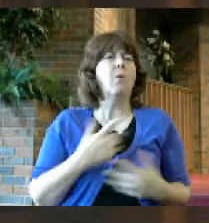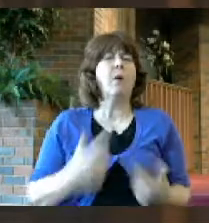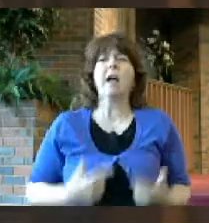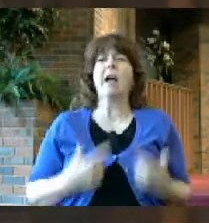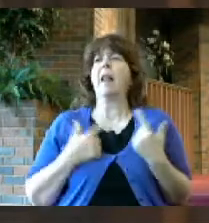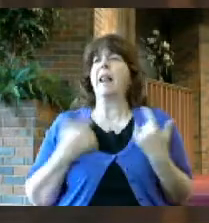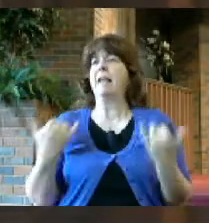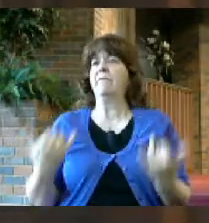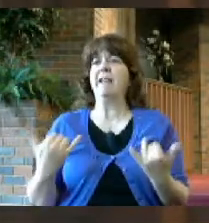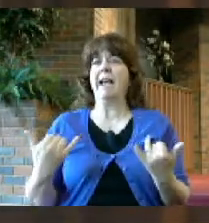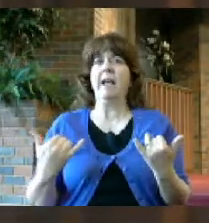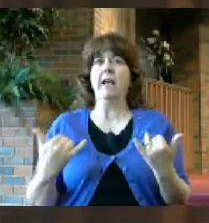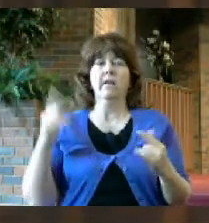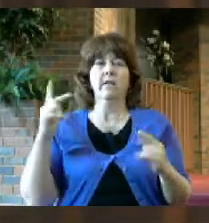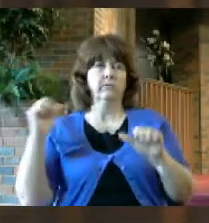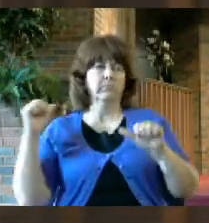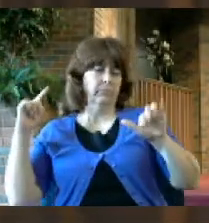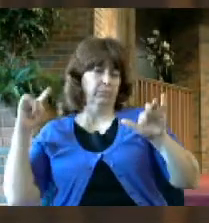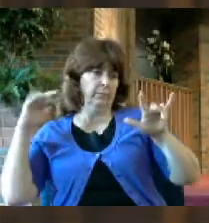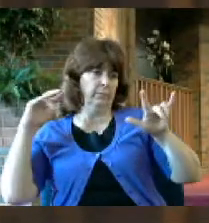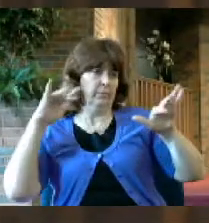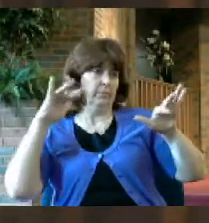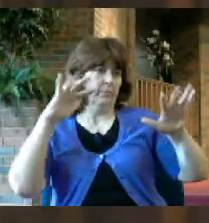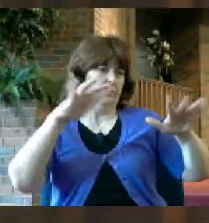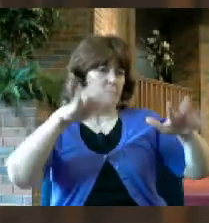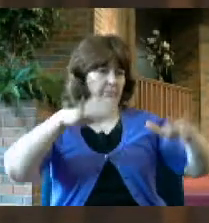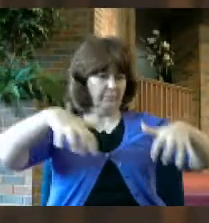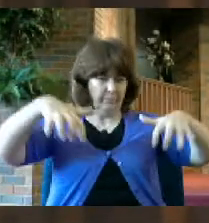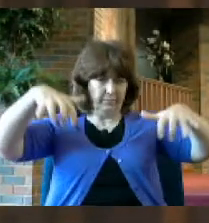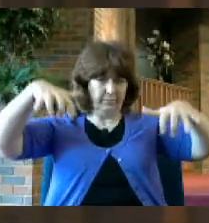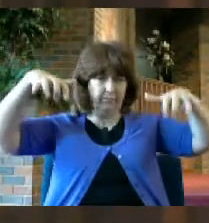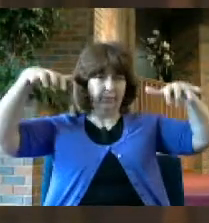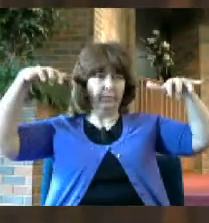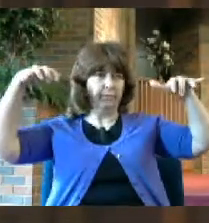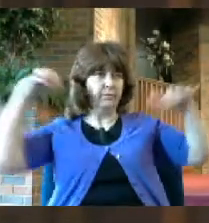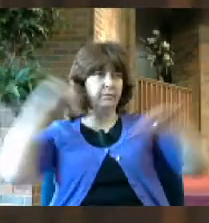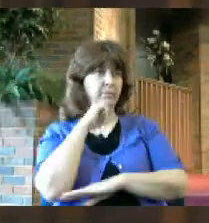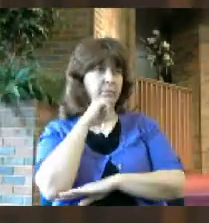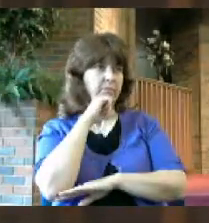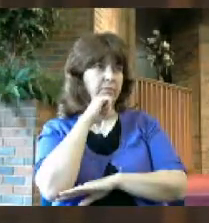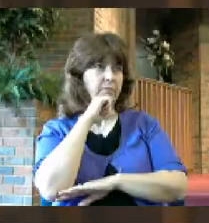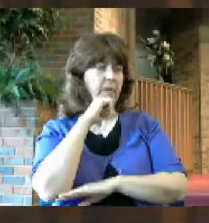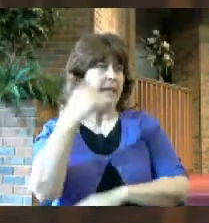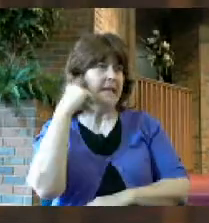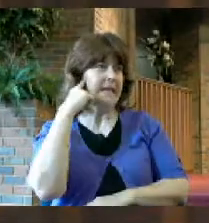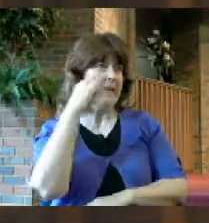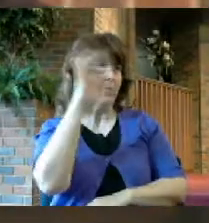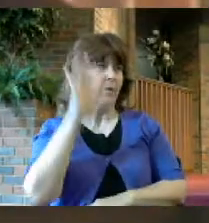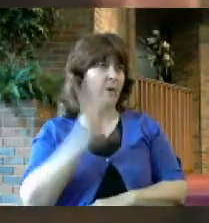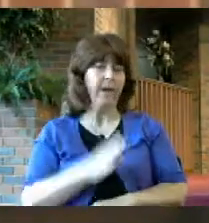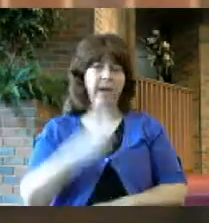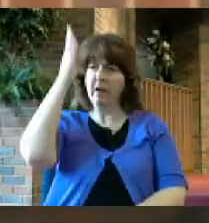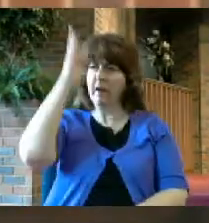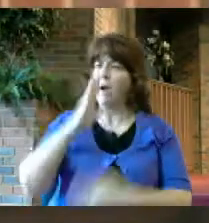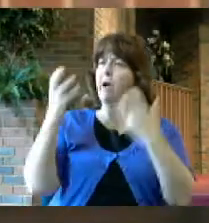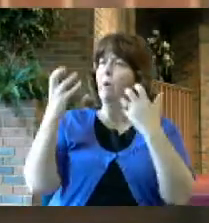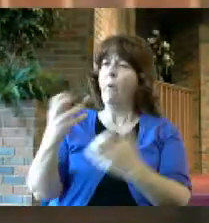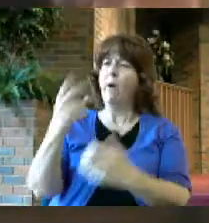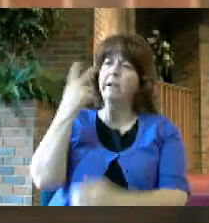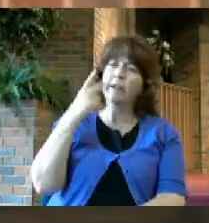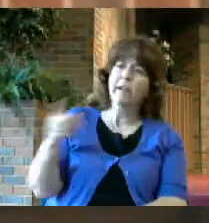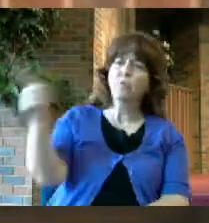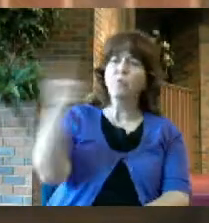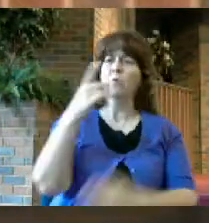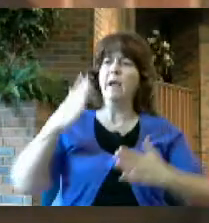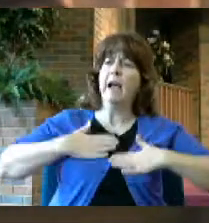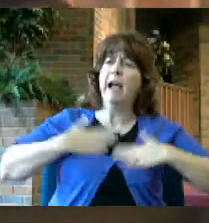them on a weekly basis for them to tell those people, God wants you to be happy. God wants you to be healthy. God wants you to have